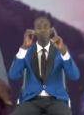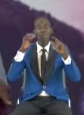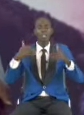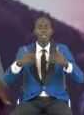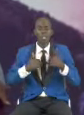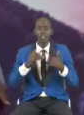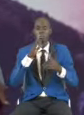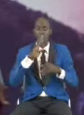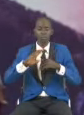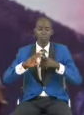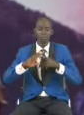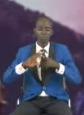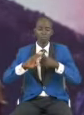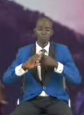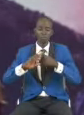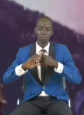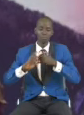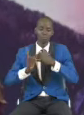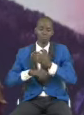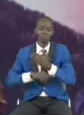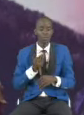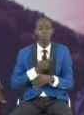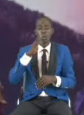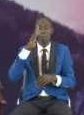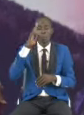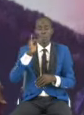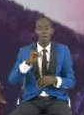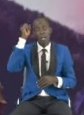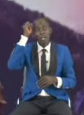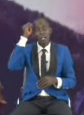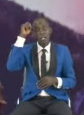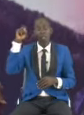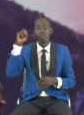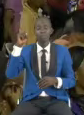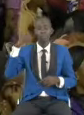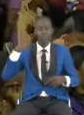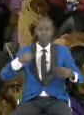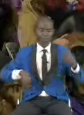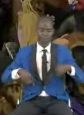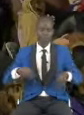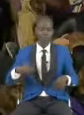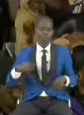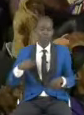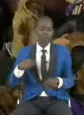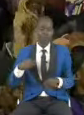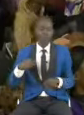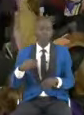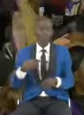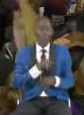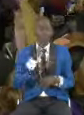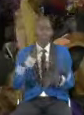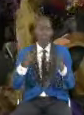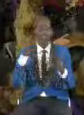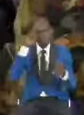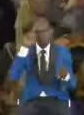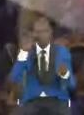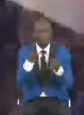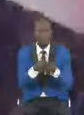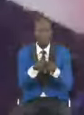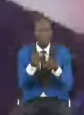us. By his stripes, we are healed. Brother,